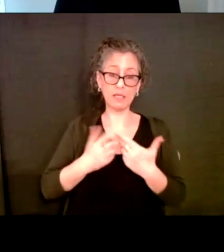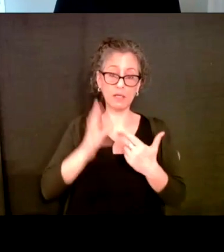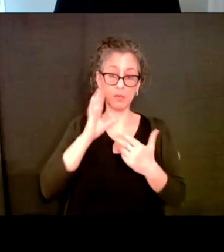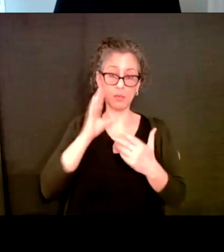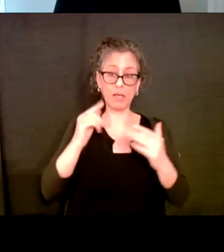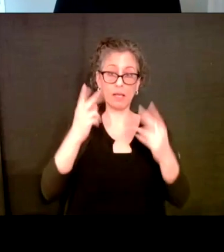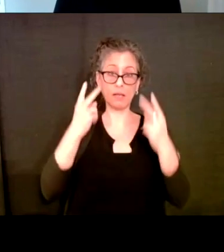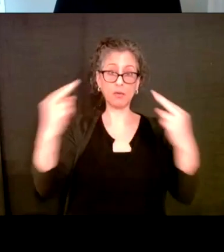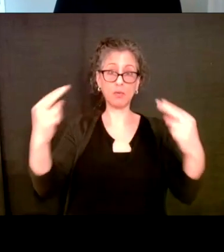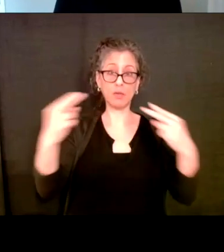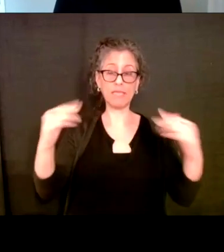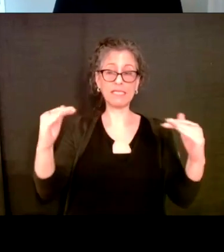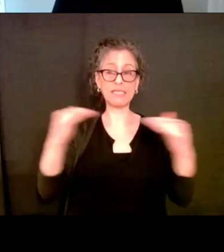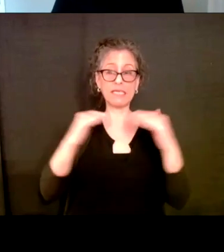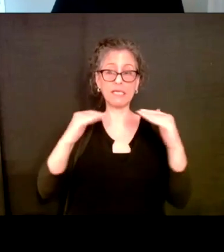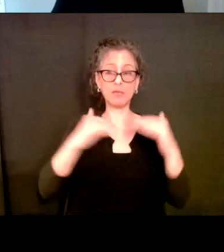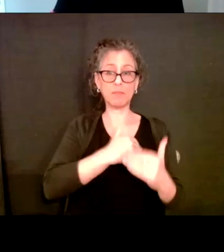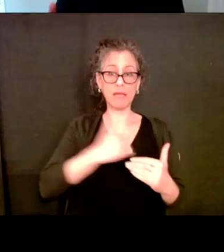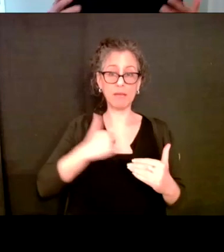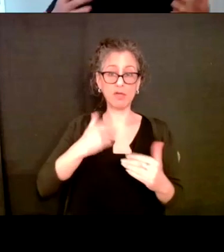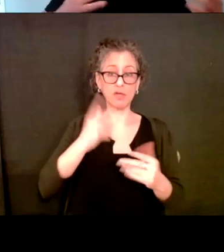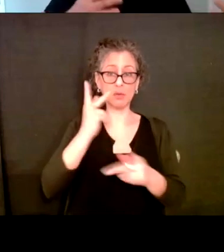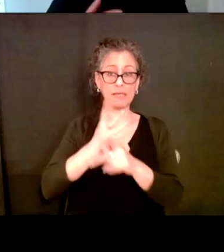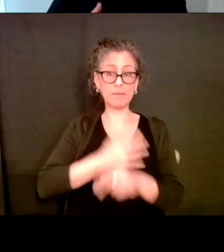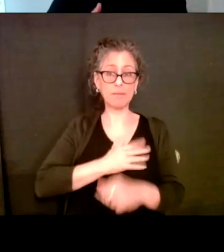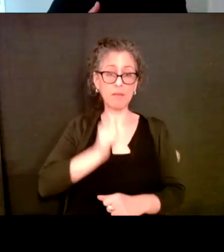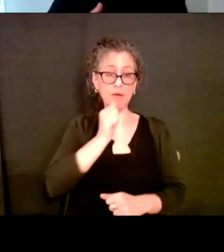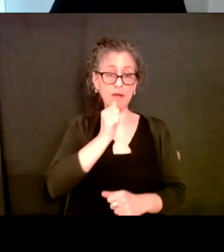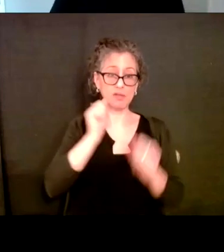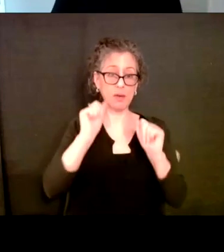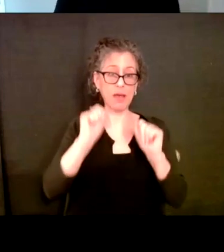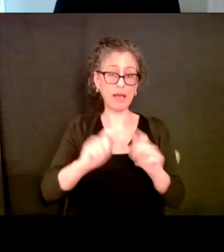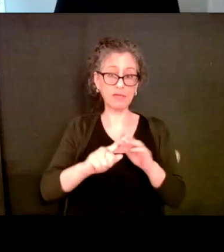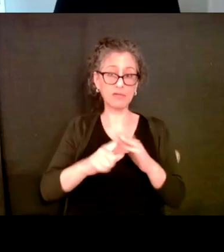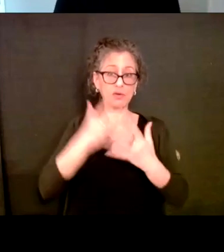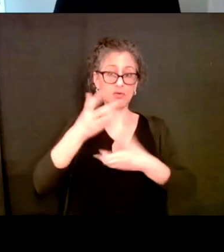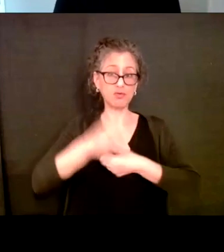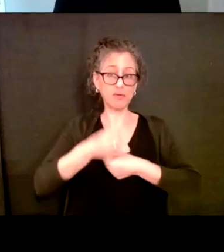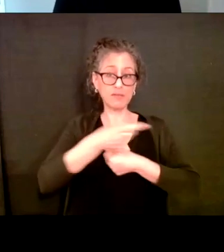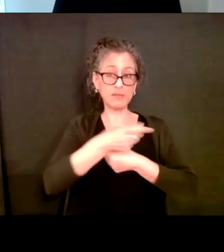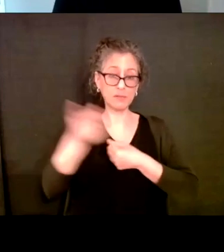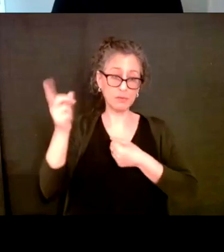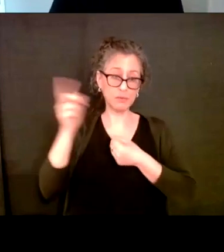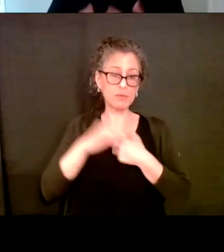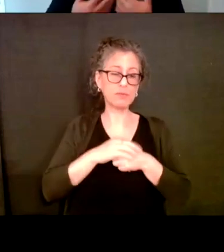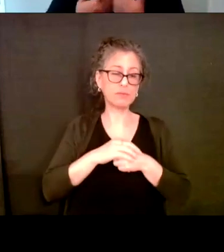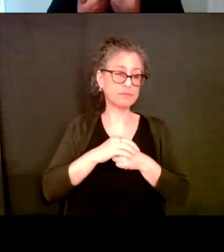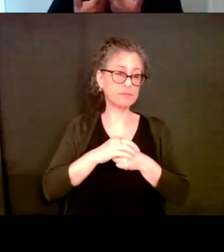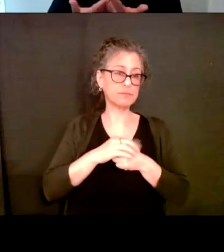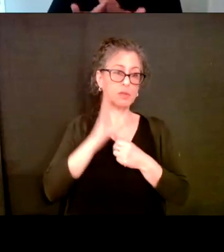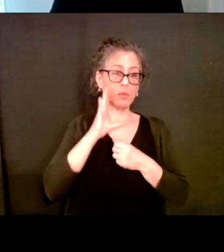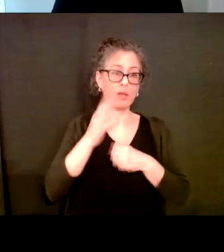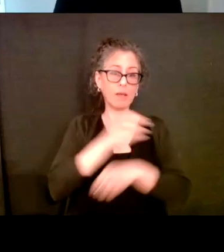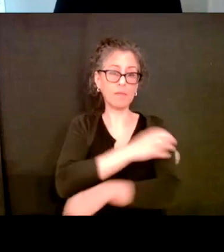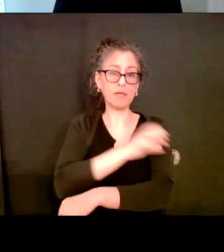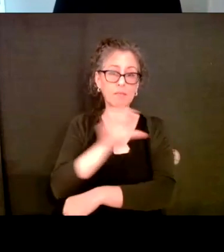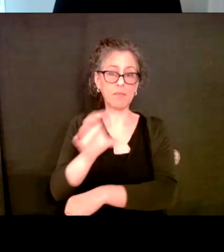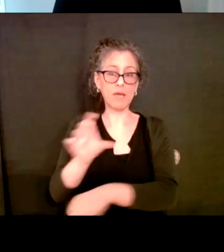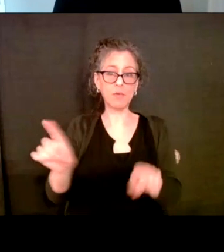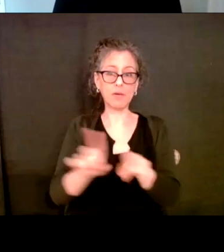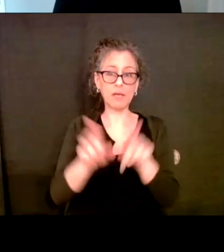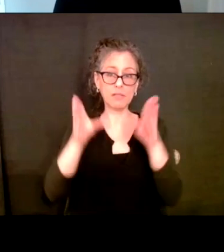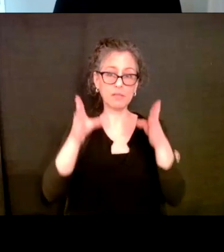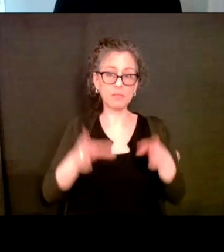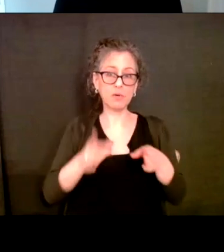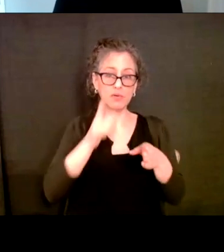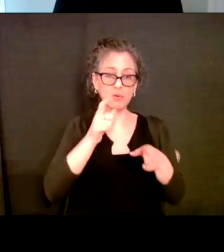member? Will you maintain my privacy so that I can begin to trust you? Will I be empowered as a person who